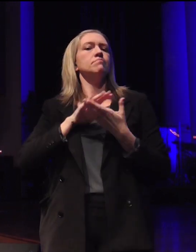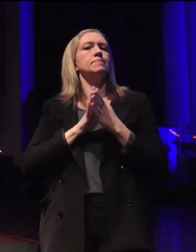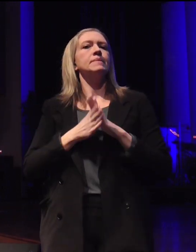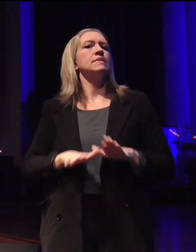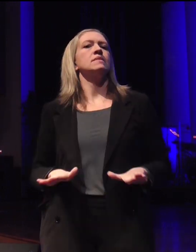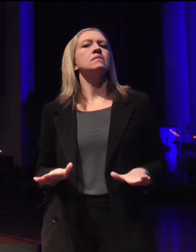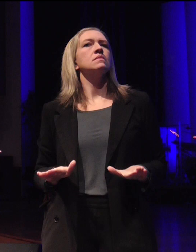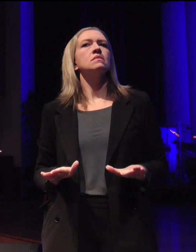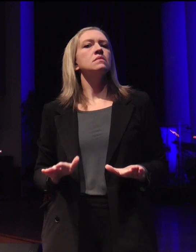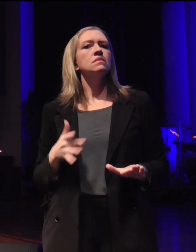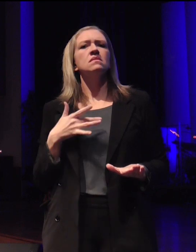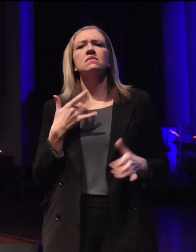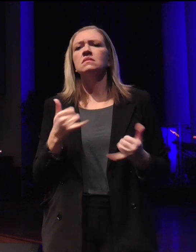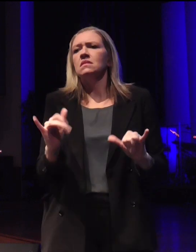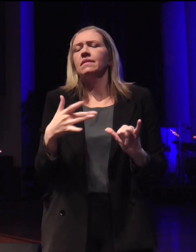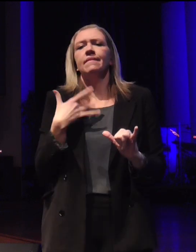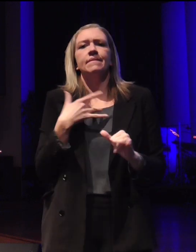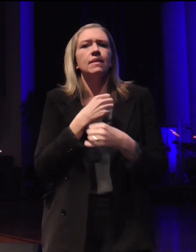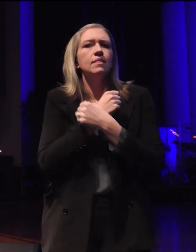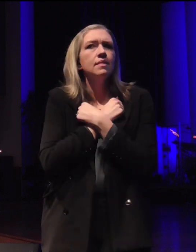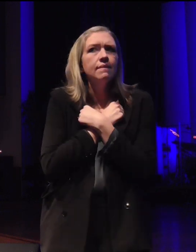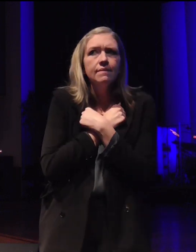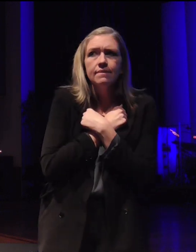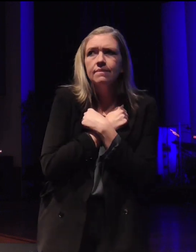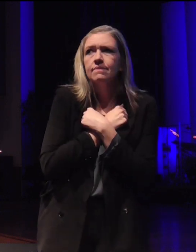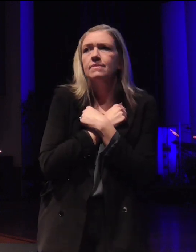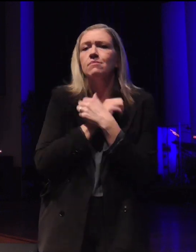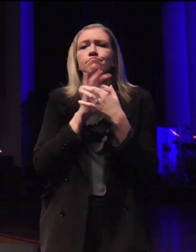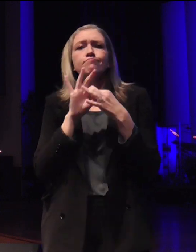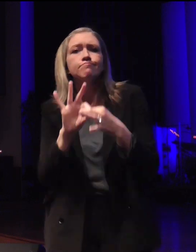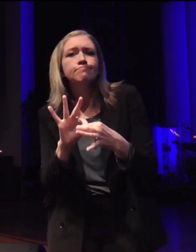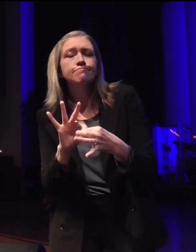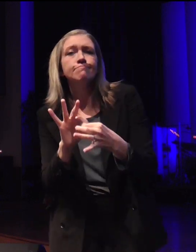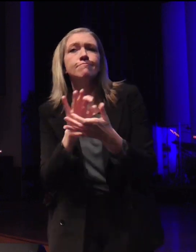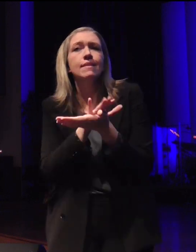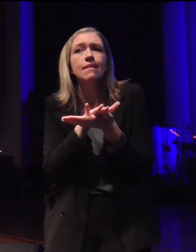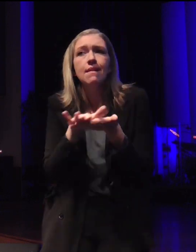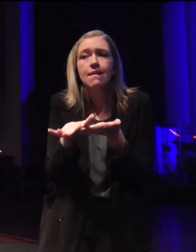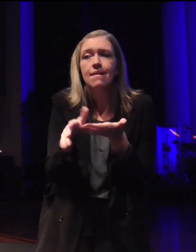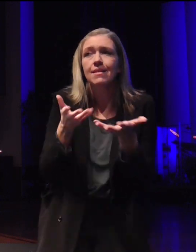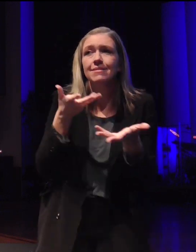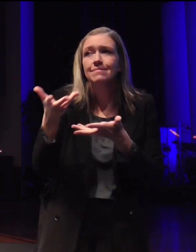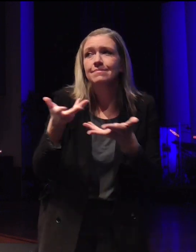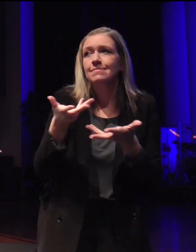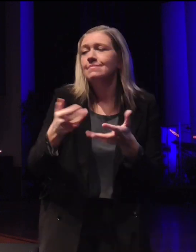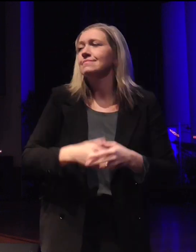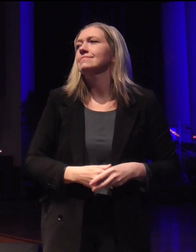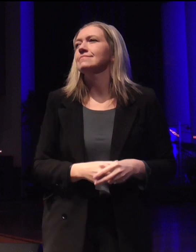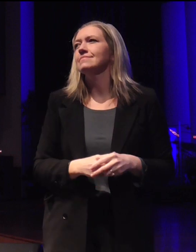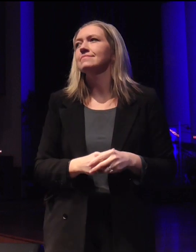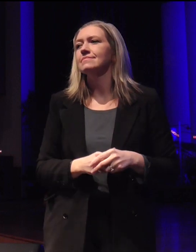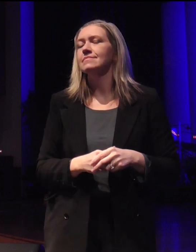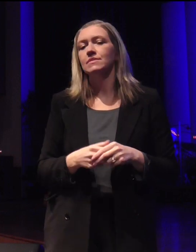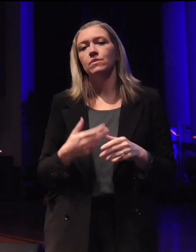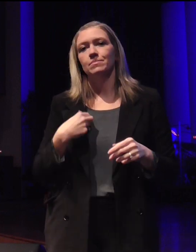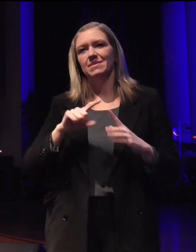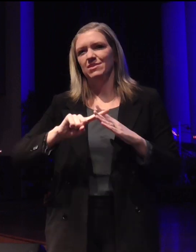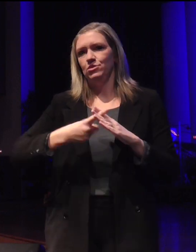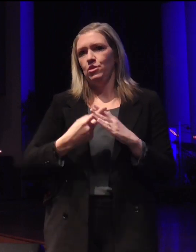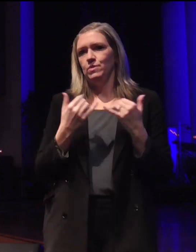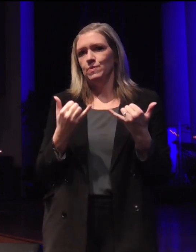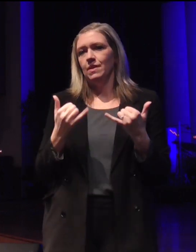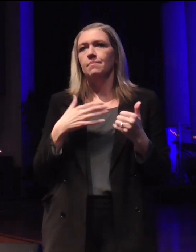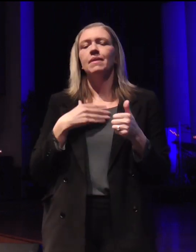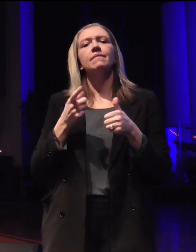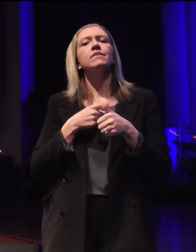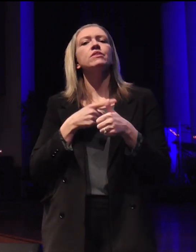in love, still be in kindness. And so I want to start today with my first point